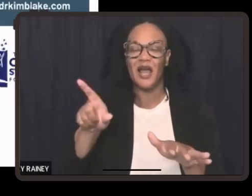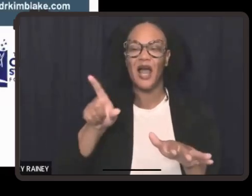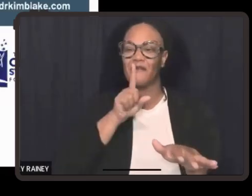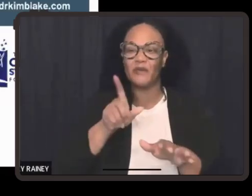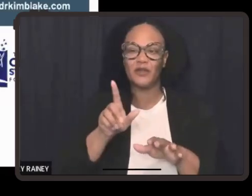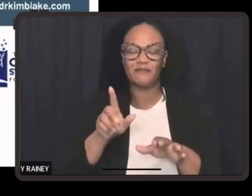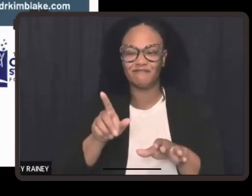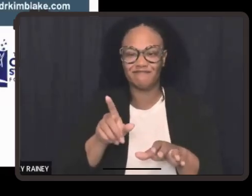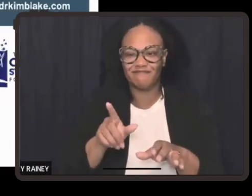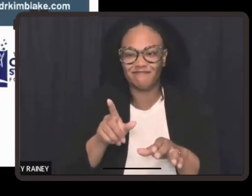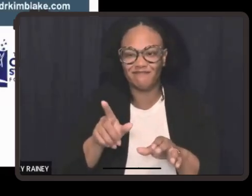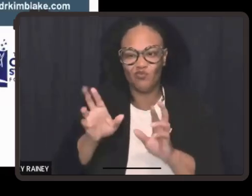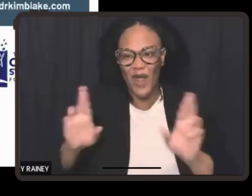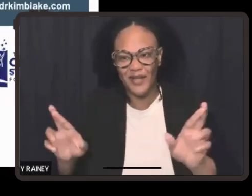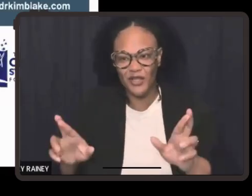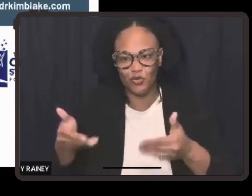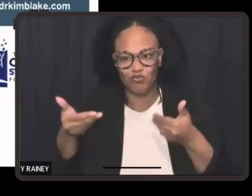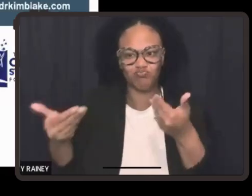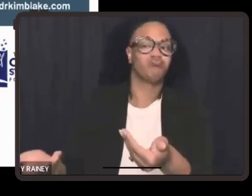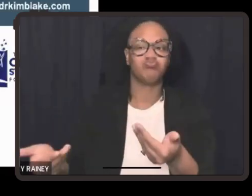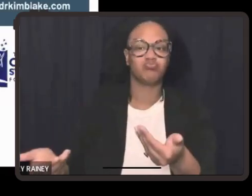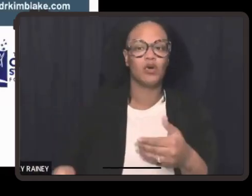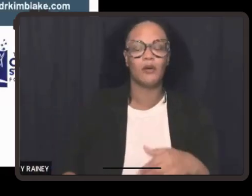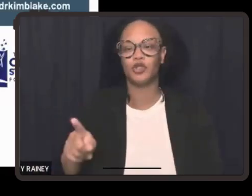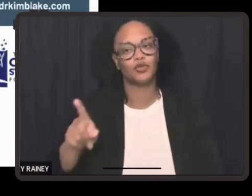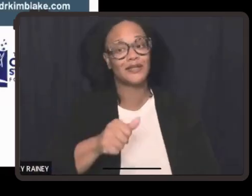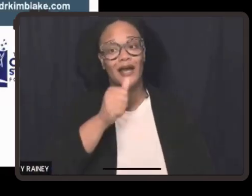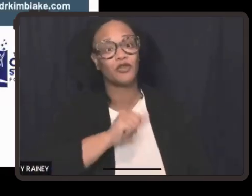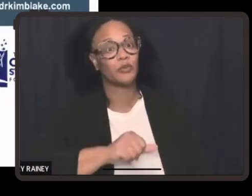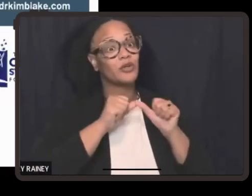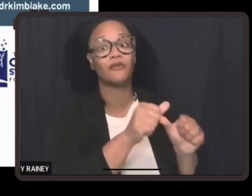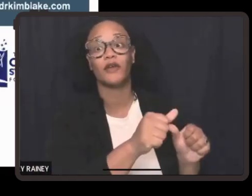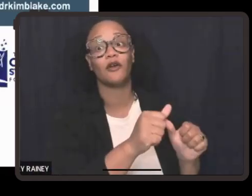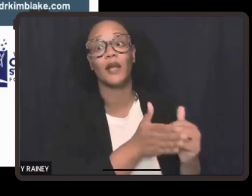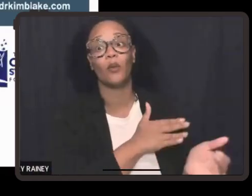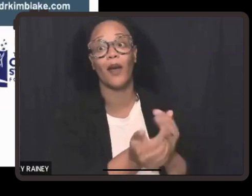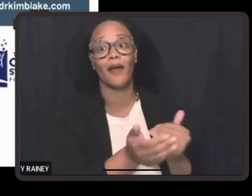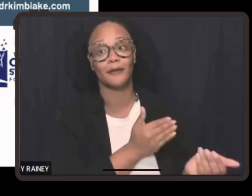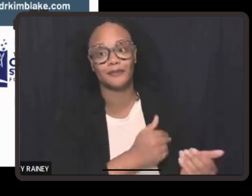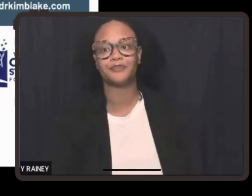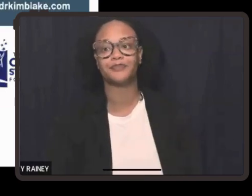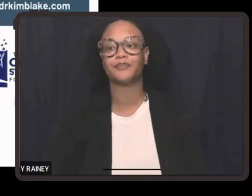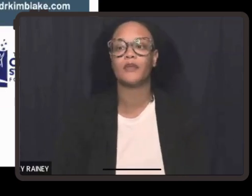And there is something called the vagal nerve stimulators, which people have